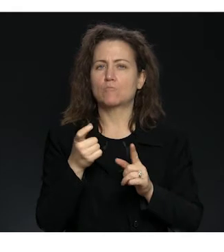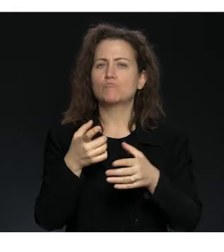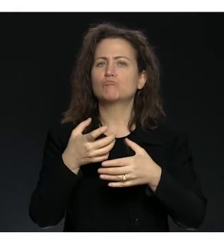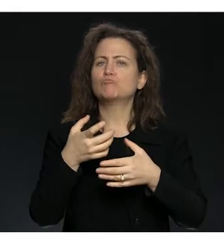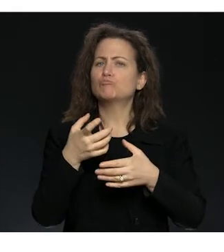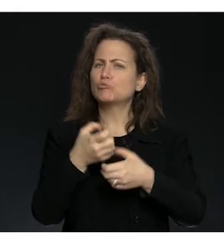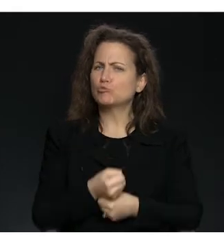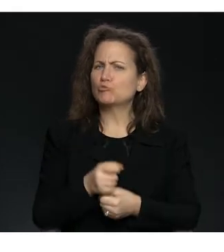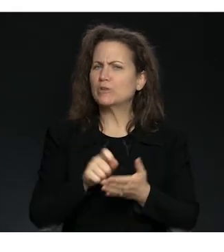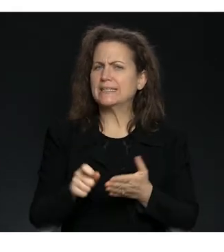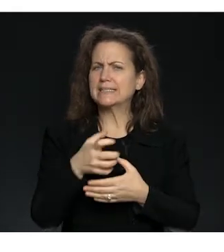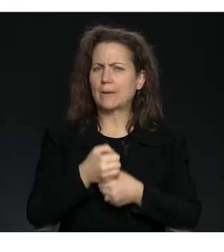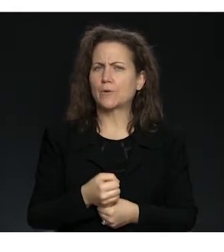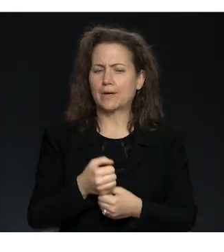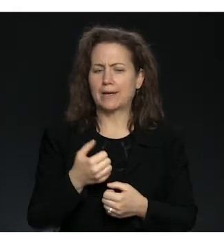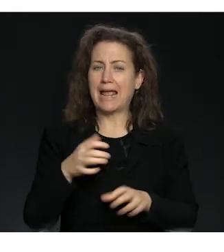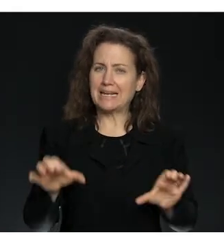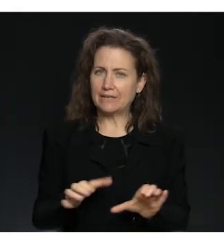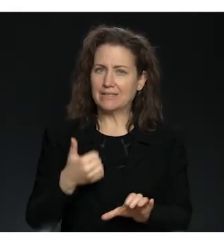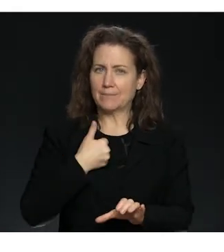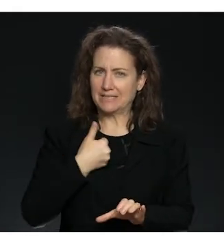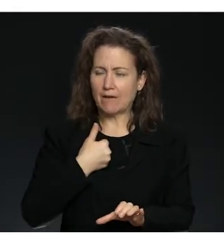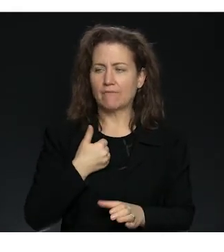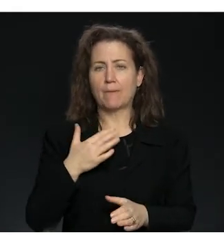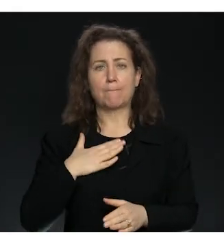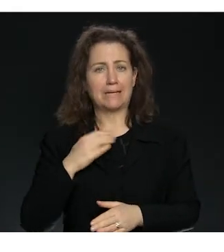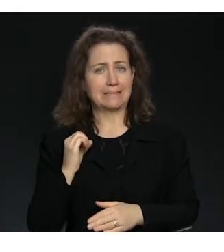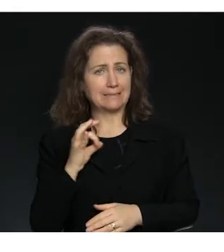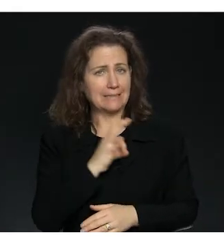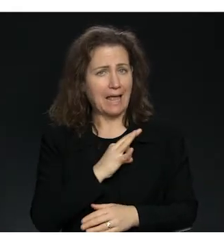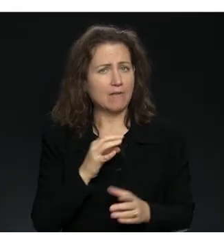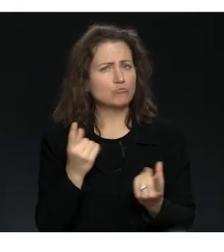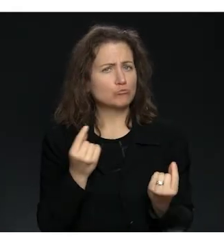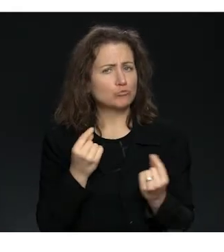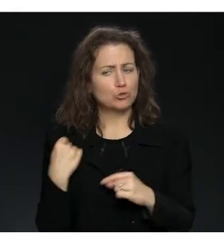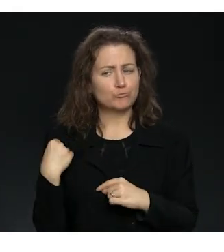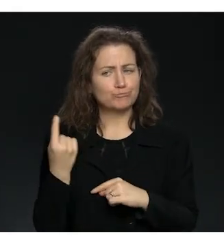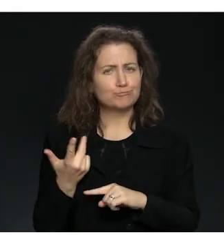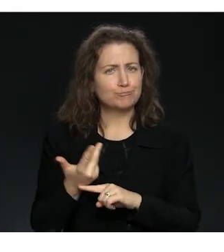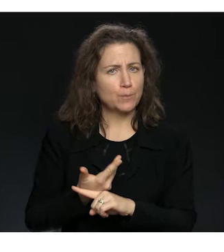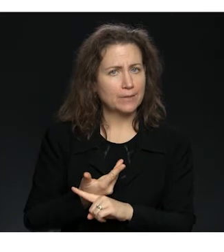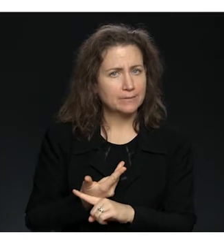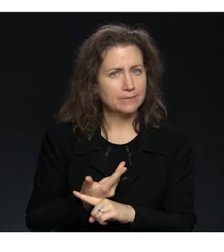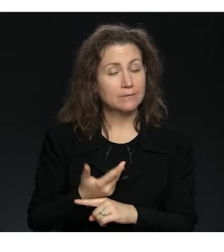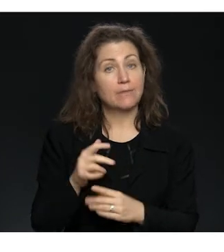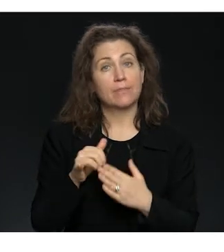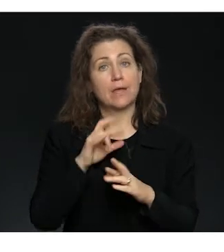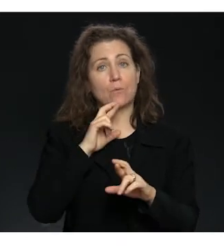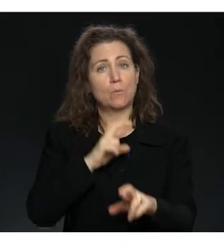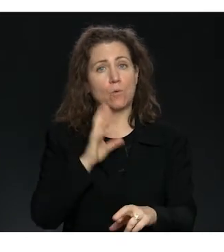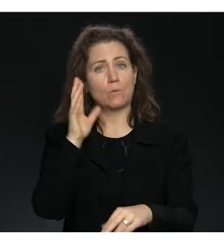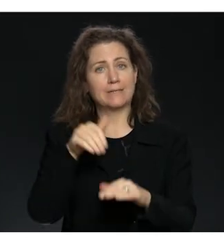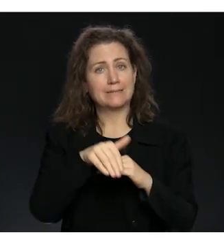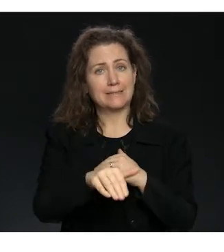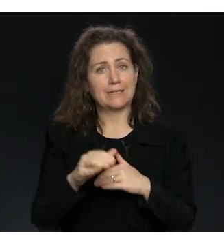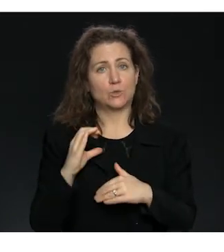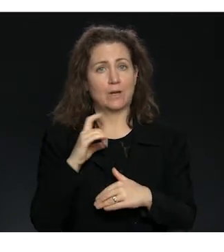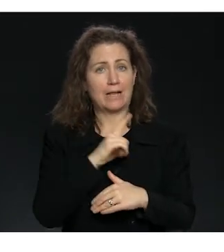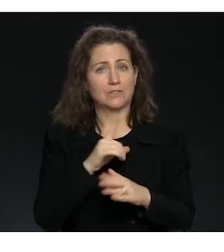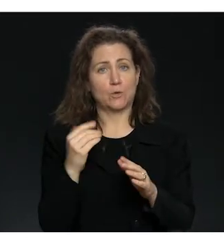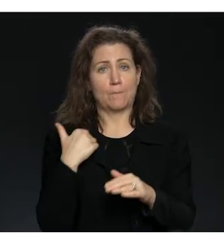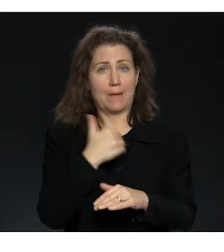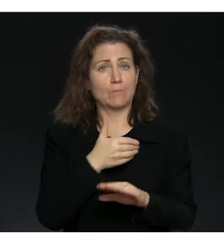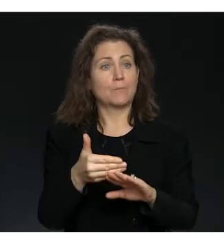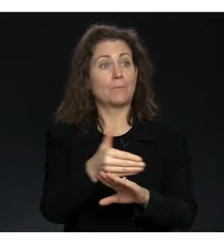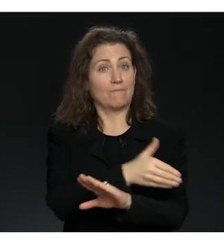and the staff have done during the last quarter. This report will be sent to council members prior to the meeting and will be included in the